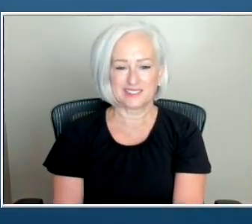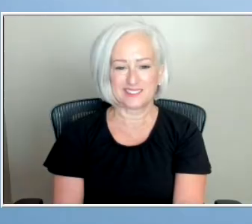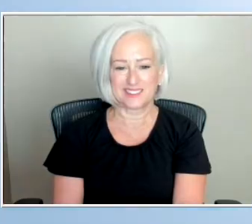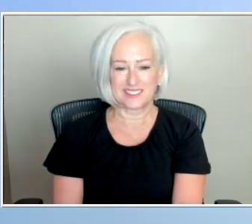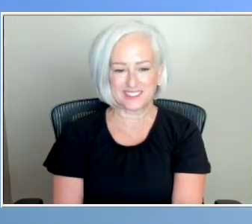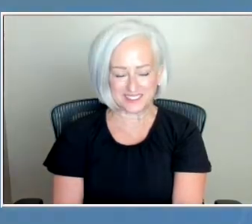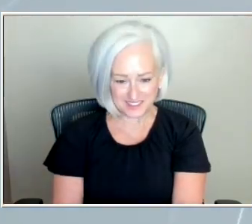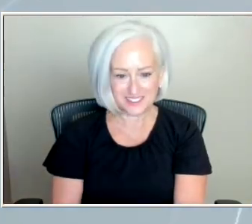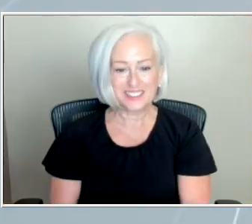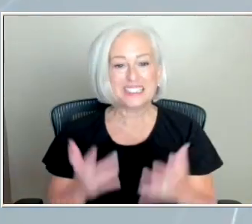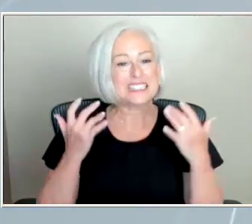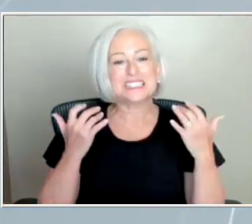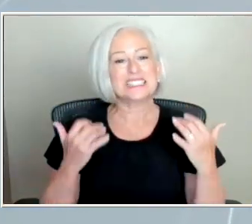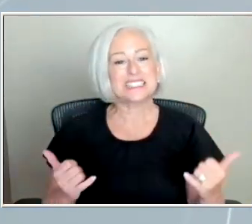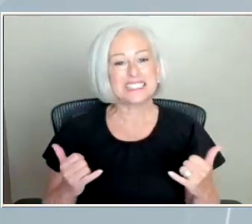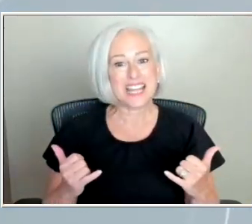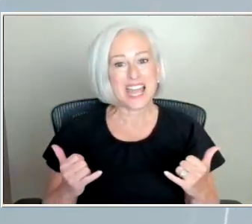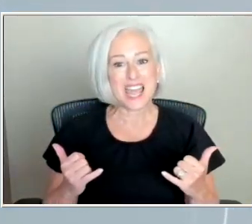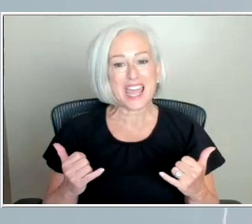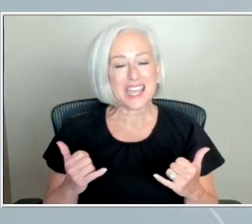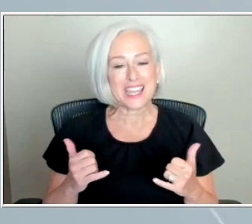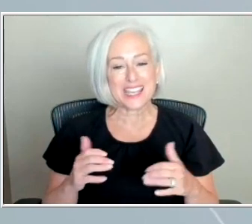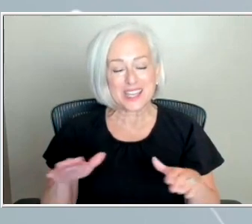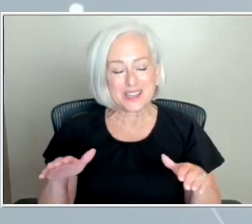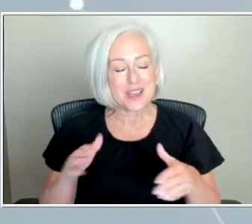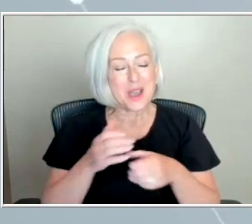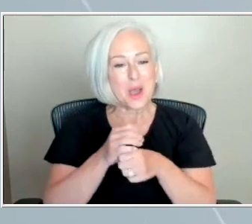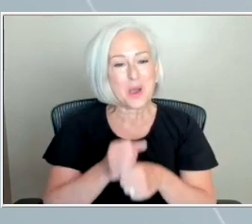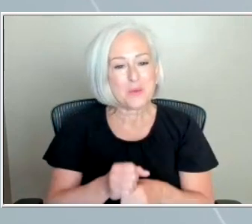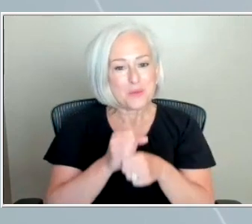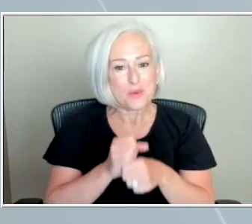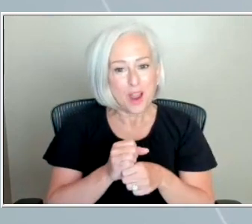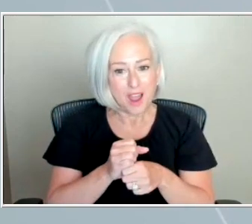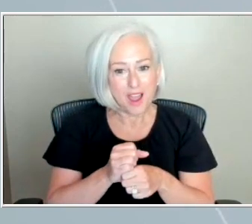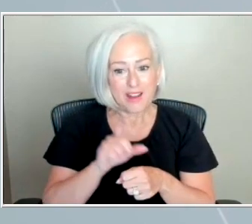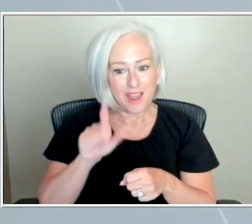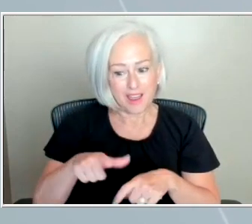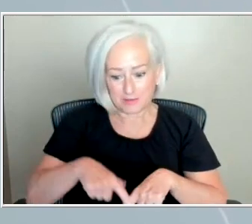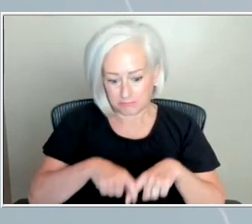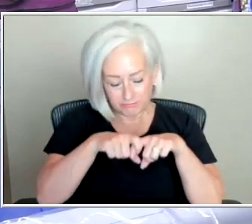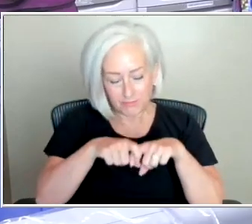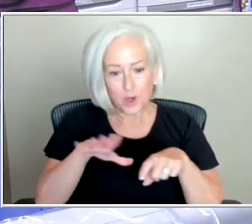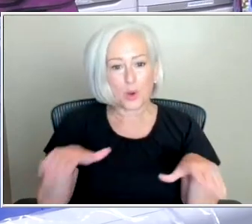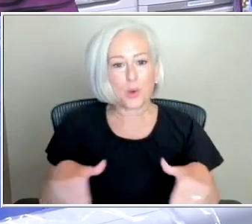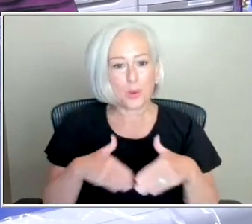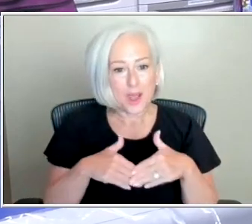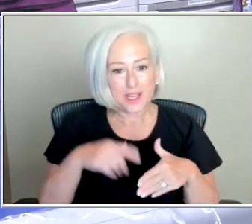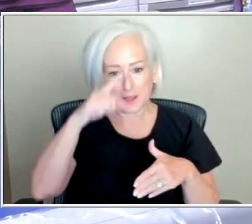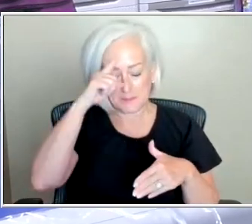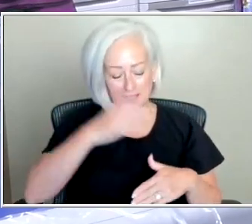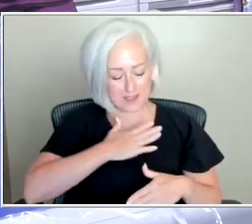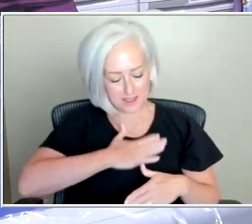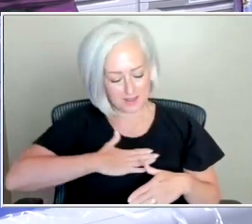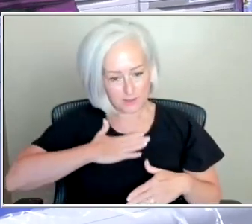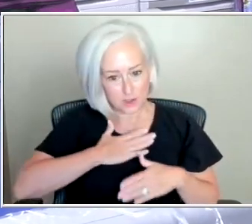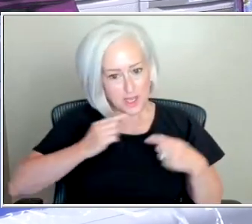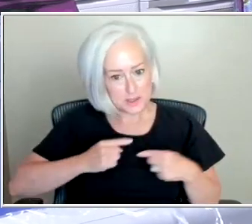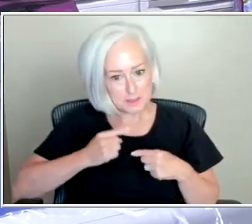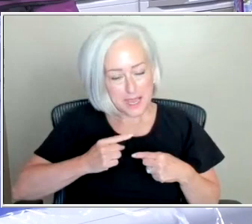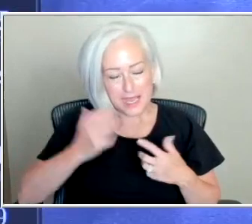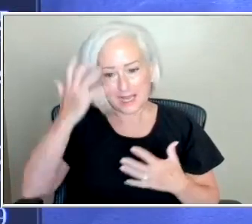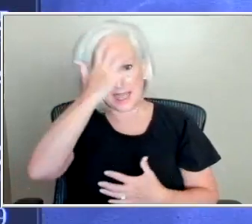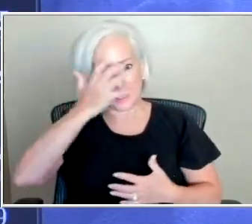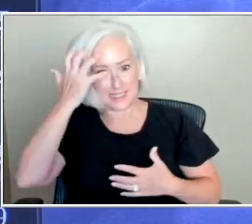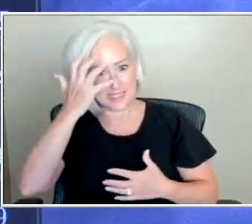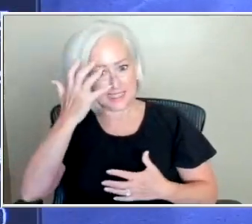Coming up today, a bride-to-be put her wedding plans on hold due to chest pain and dizziness. Coming up, see the procedure that fixed her heart